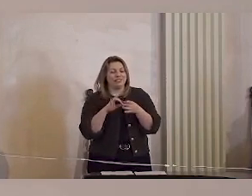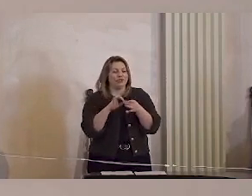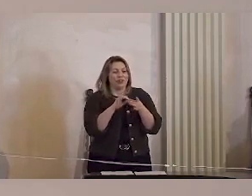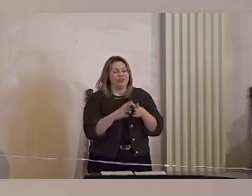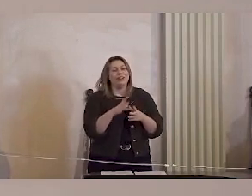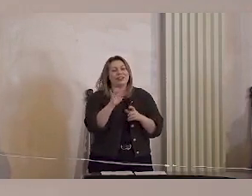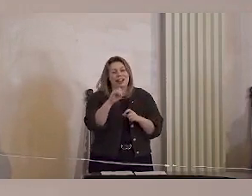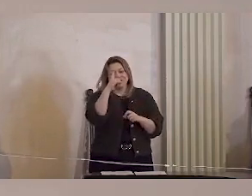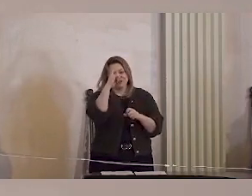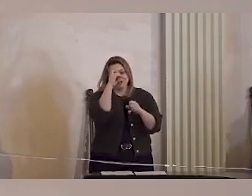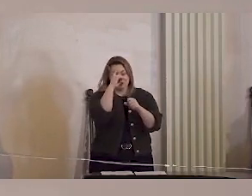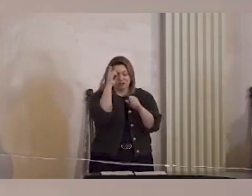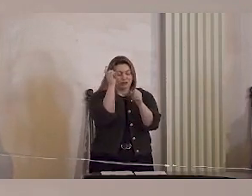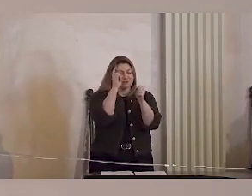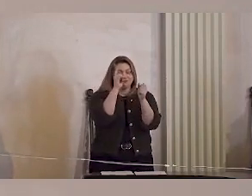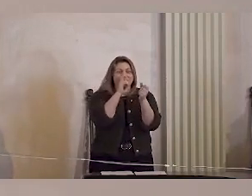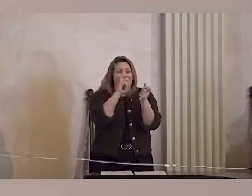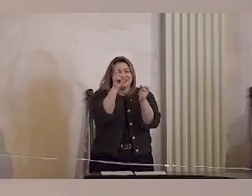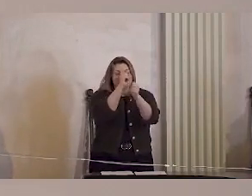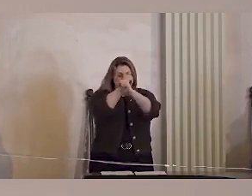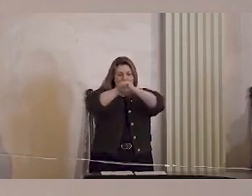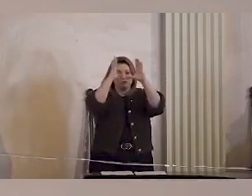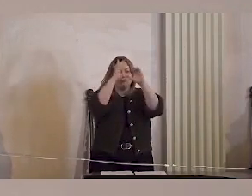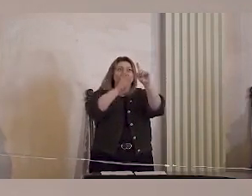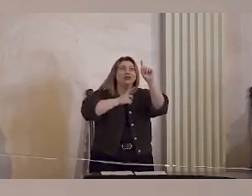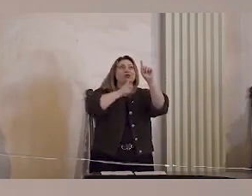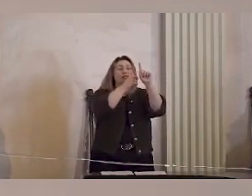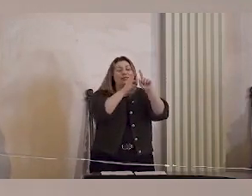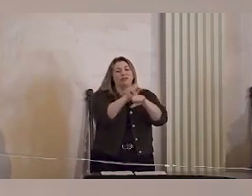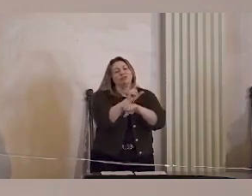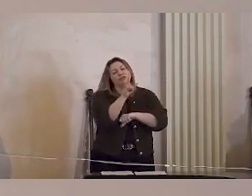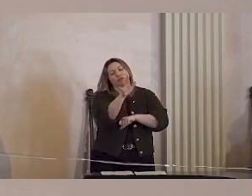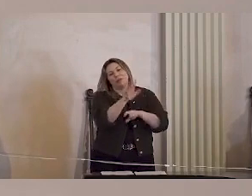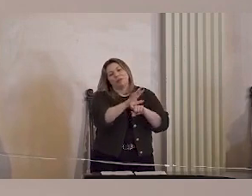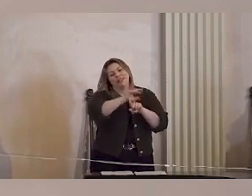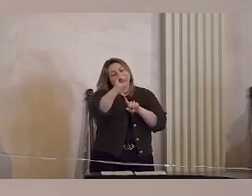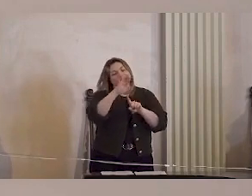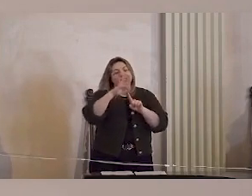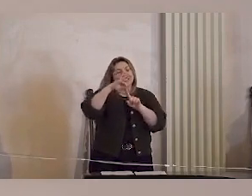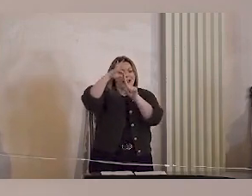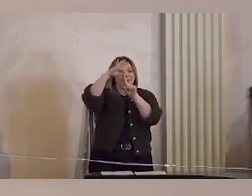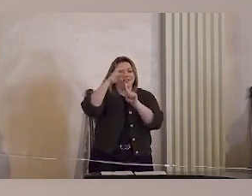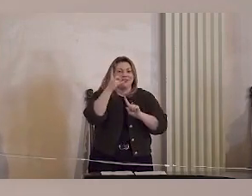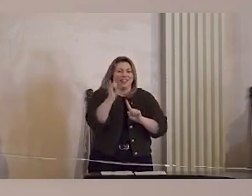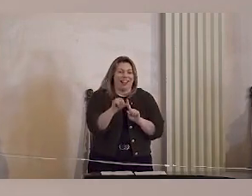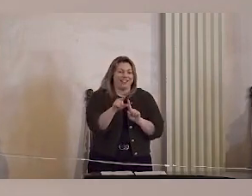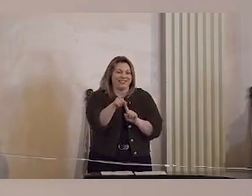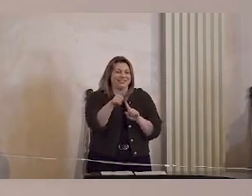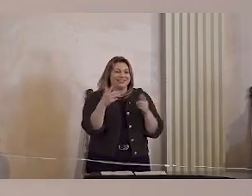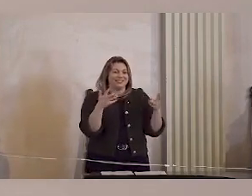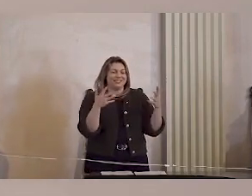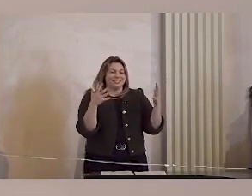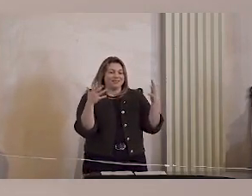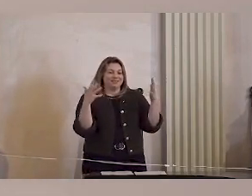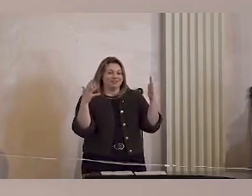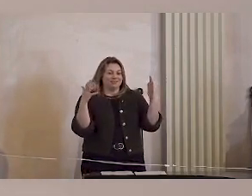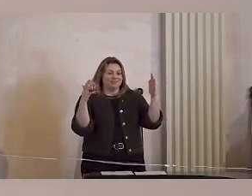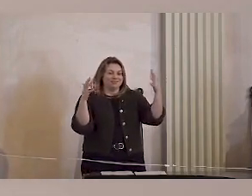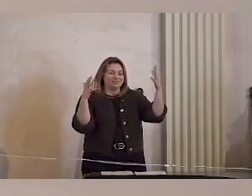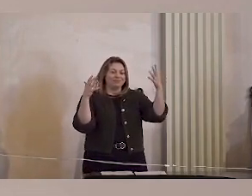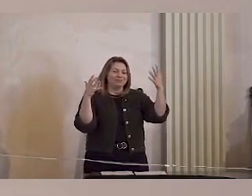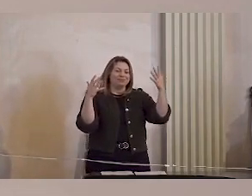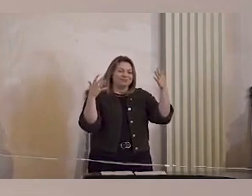is her dream job, and she will be exceptional at it. And, yes.